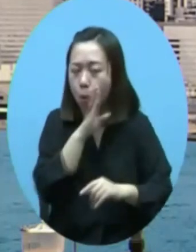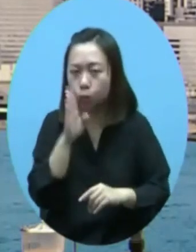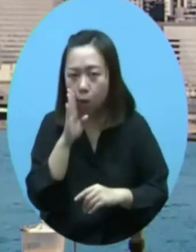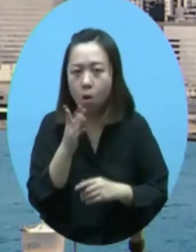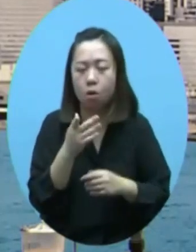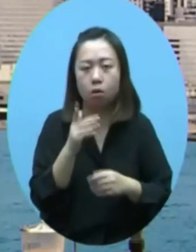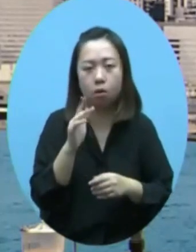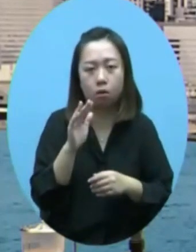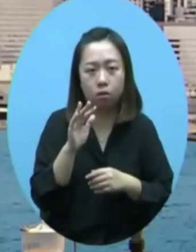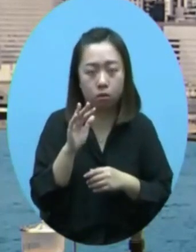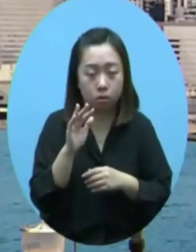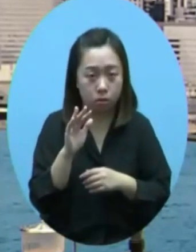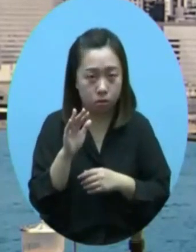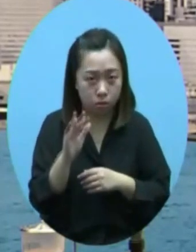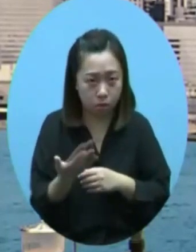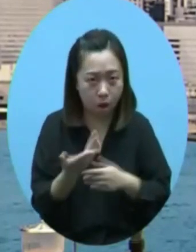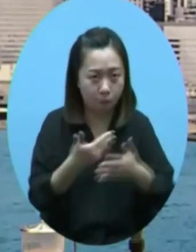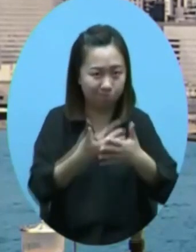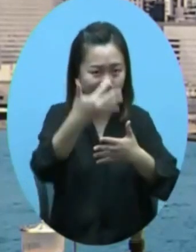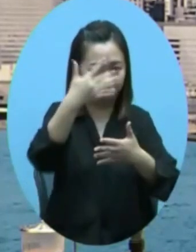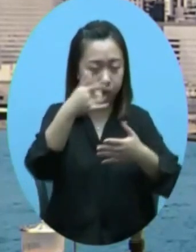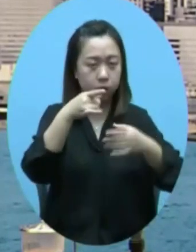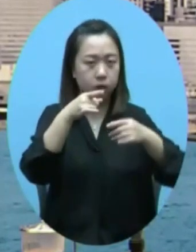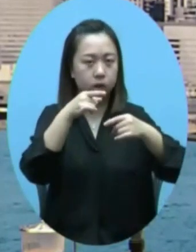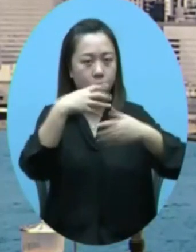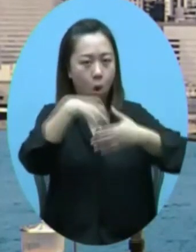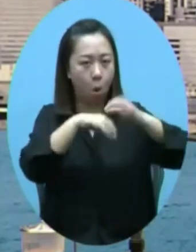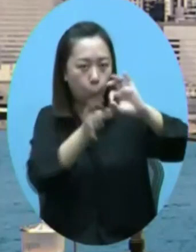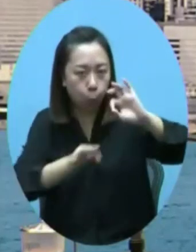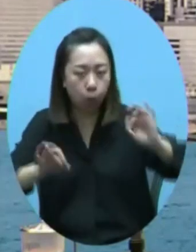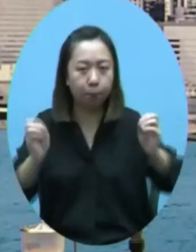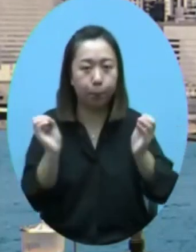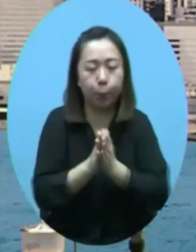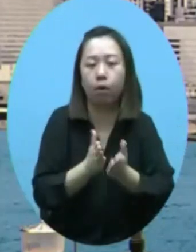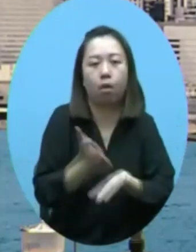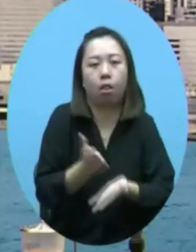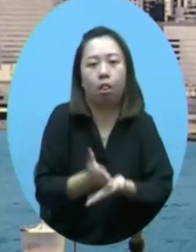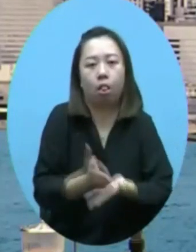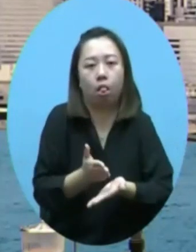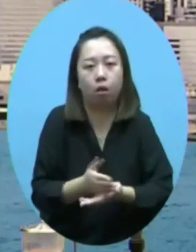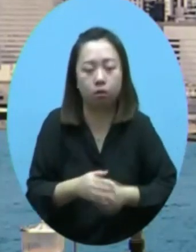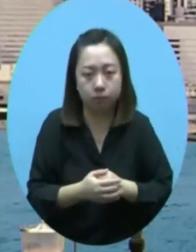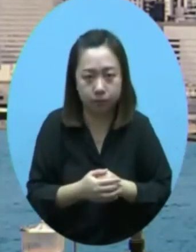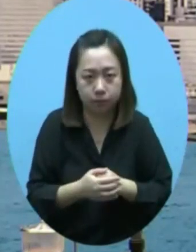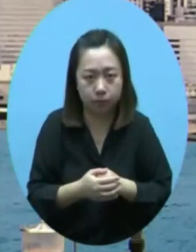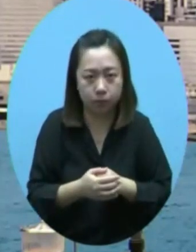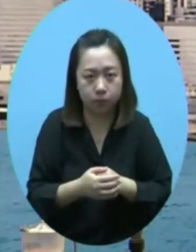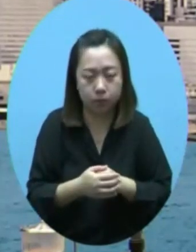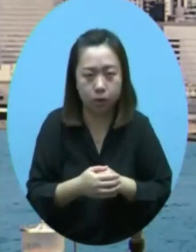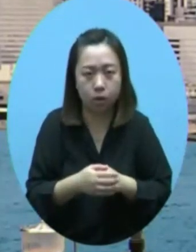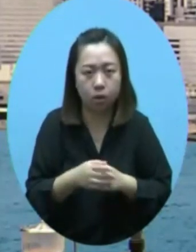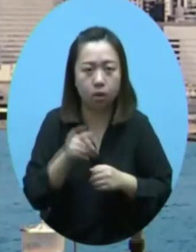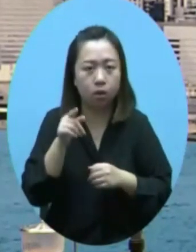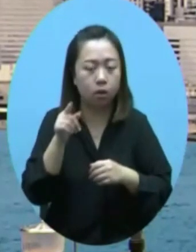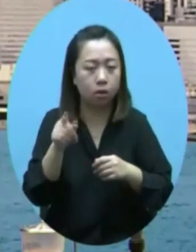be found that can explain the transmission between the residents because the units are in different directions and